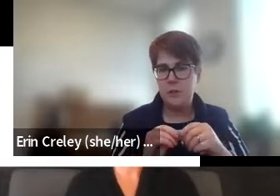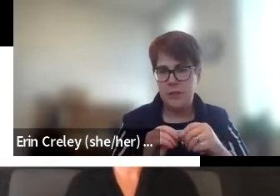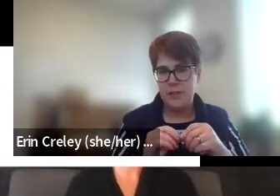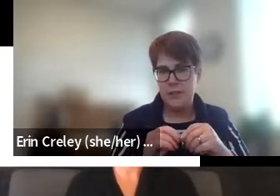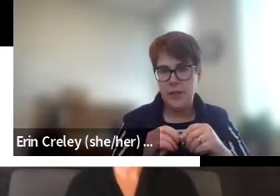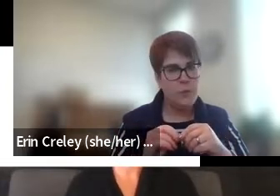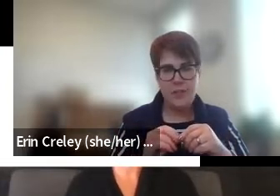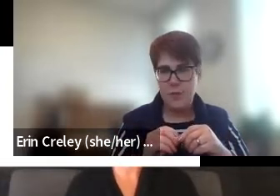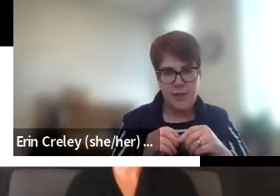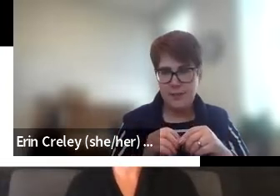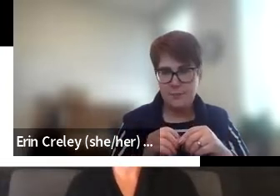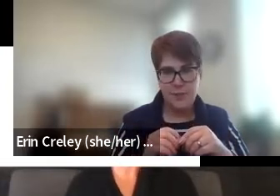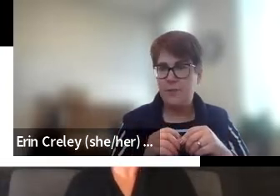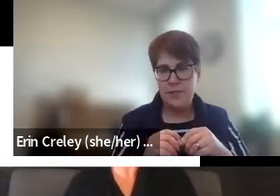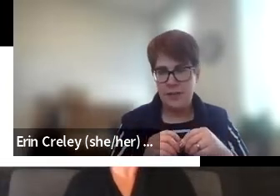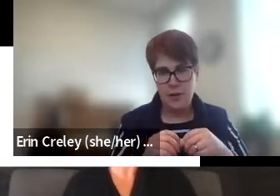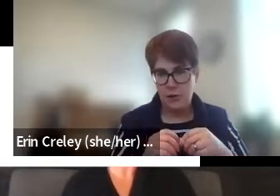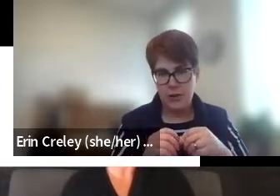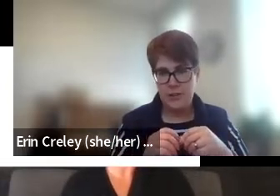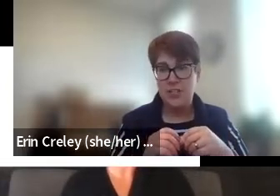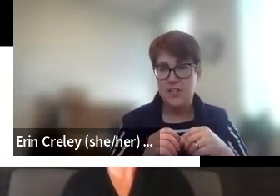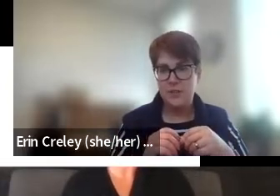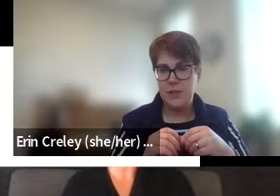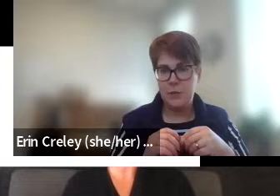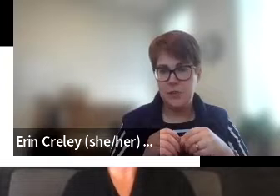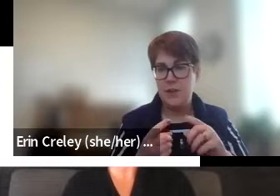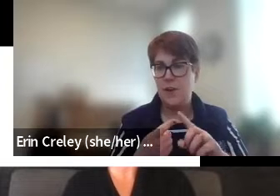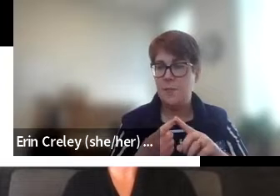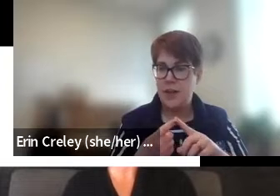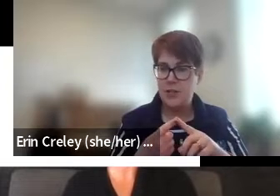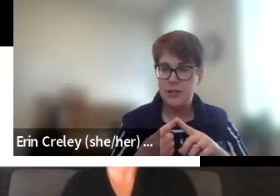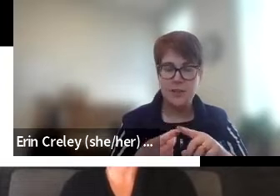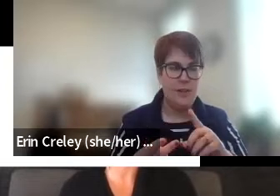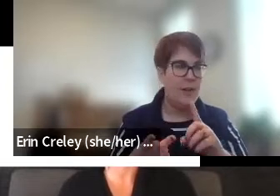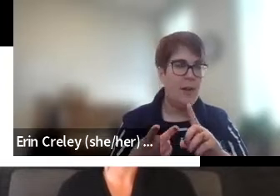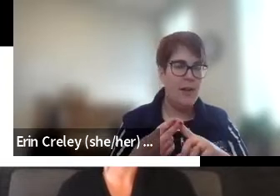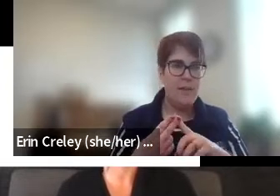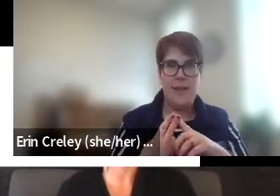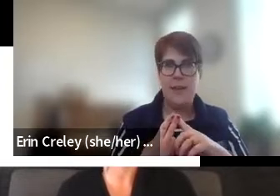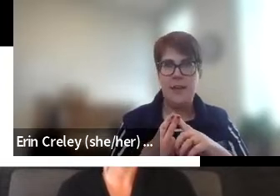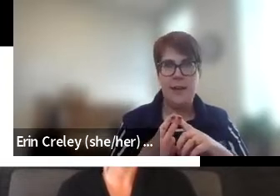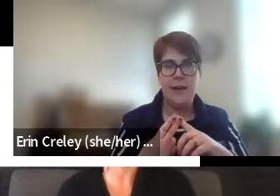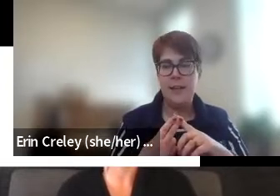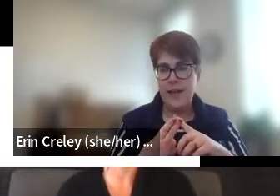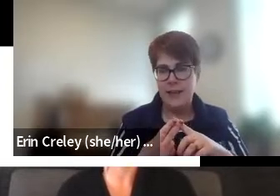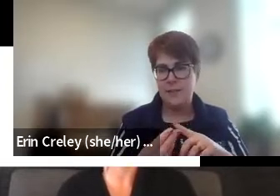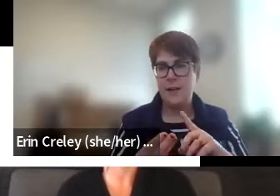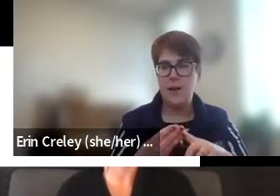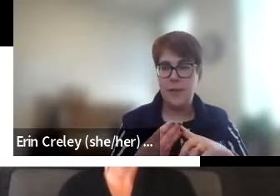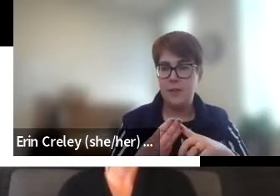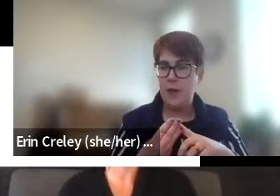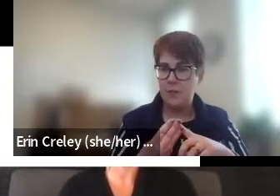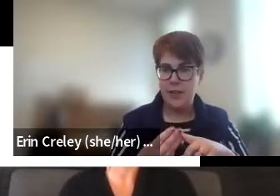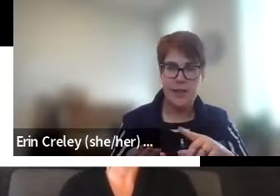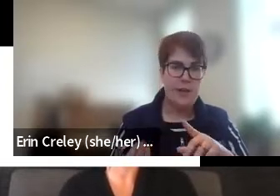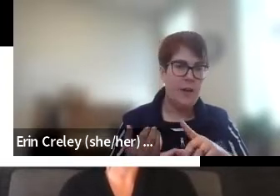groups increases. We speak often in our organizations different languages. Are they patients? Are they clients? Are